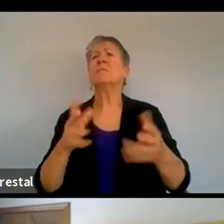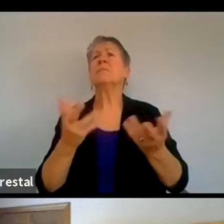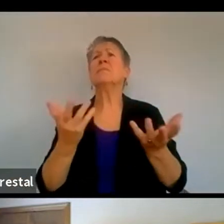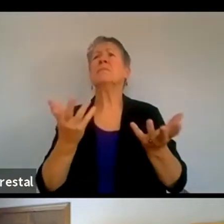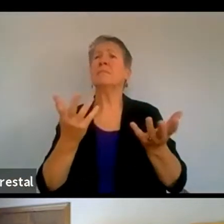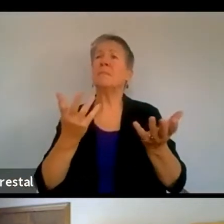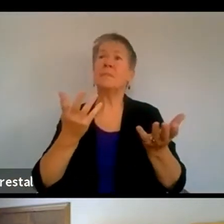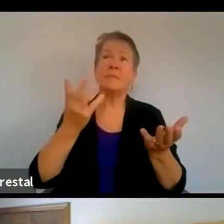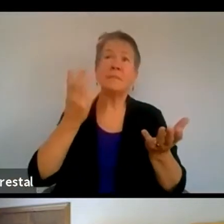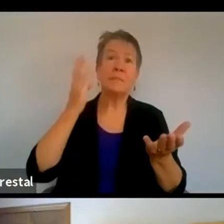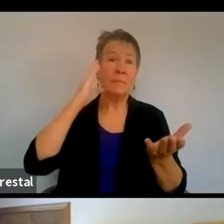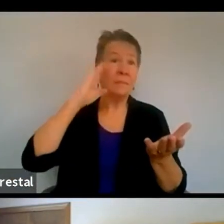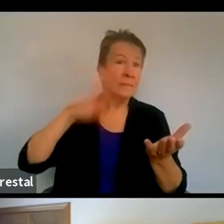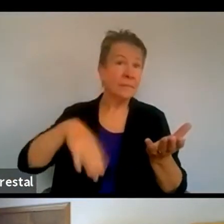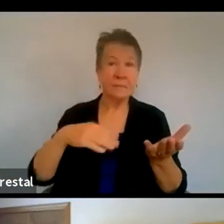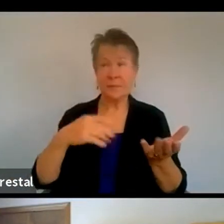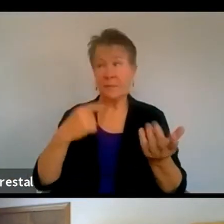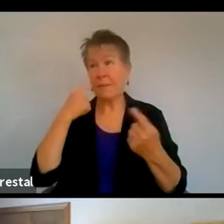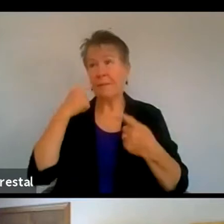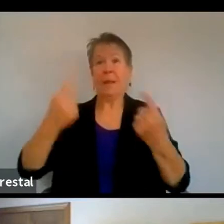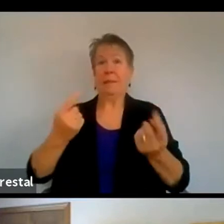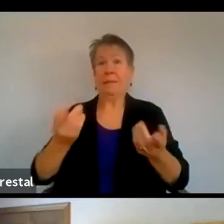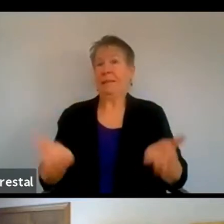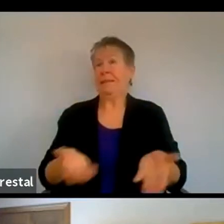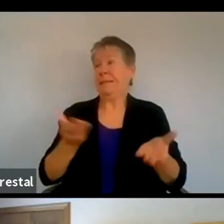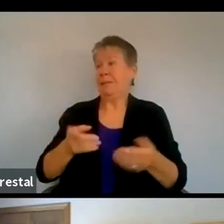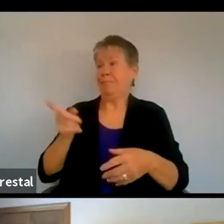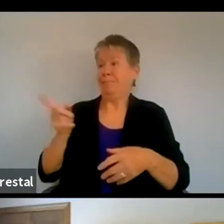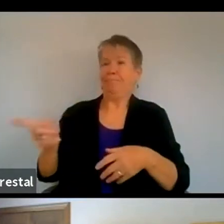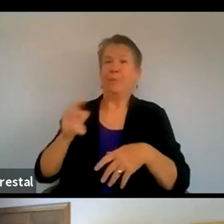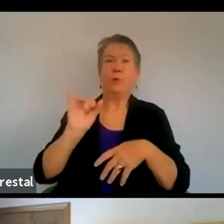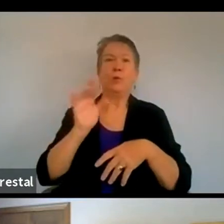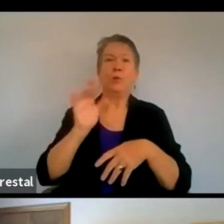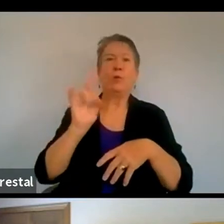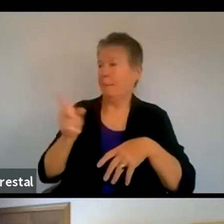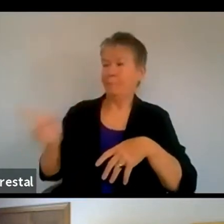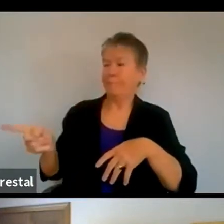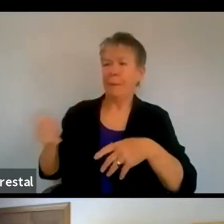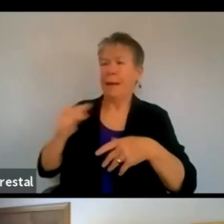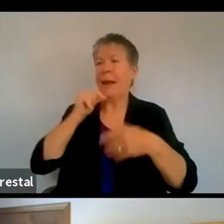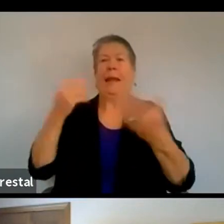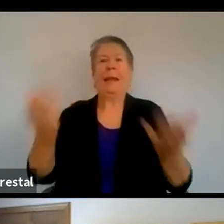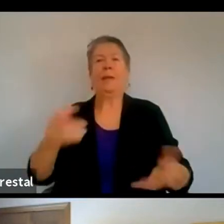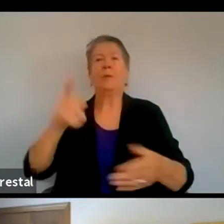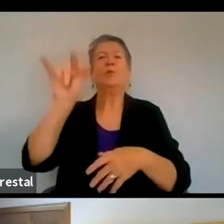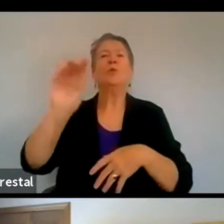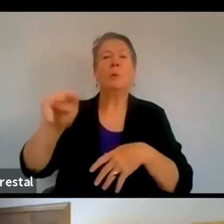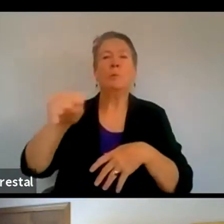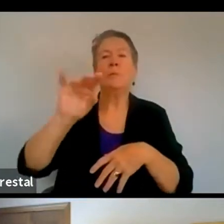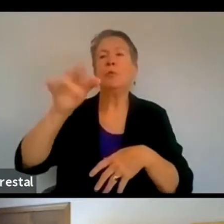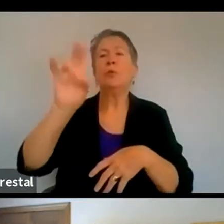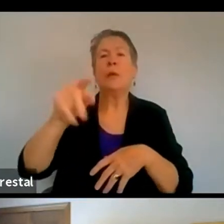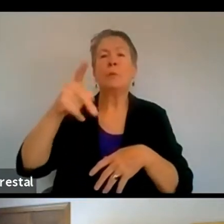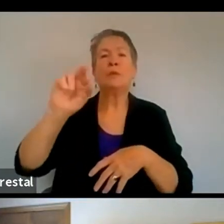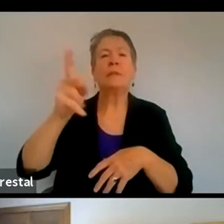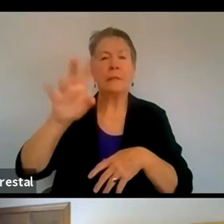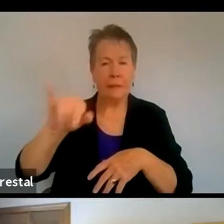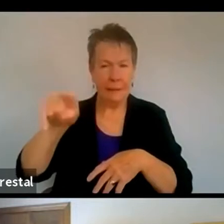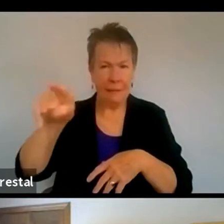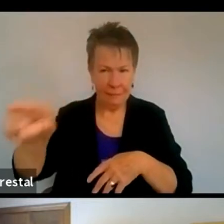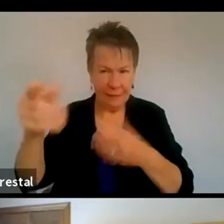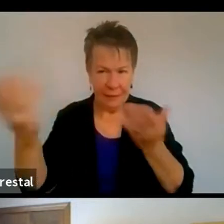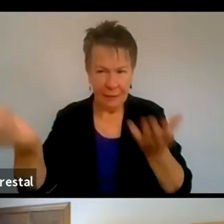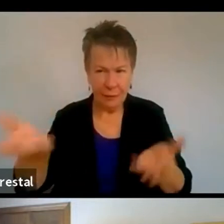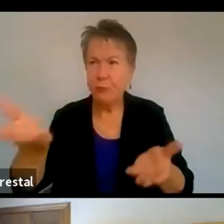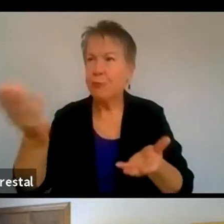Judy Persicelli. She is, in fact, on my screen, in fact, is to my right. Judy, good to see you.